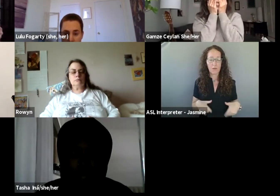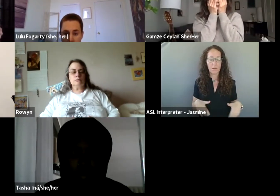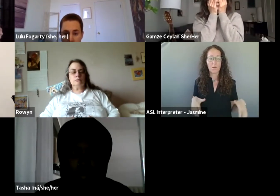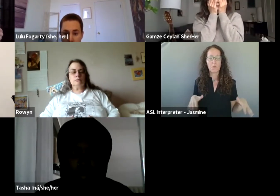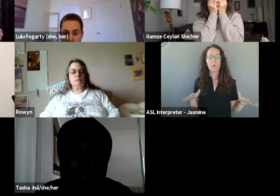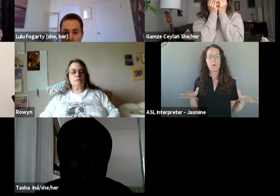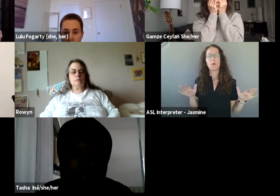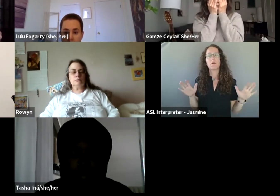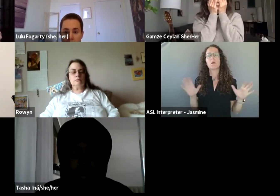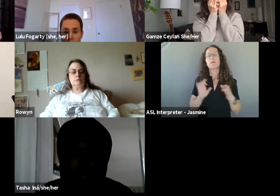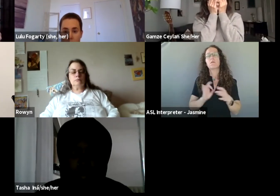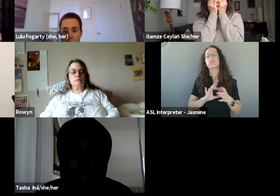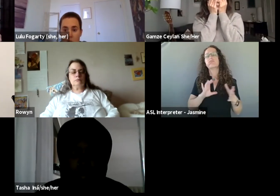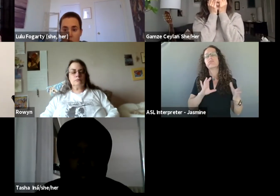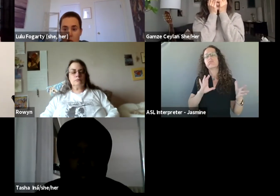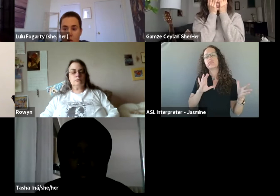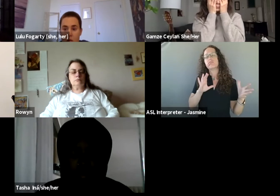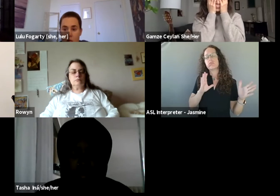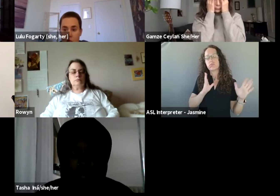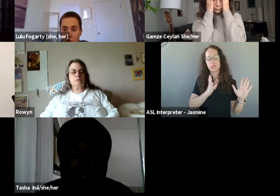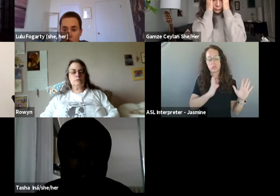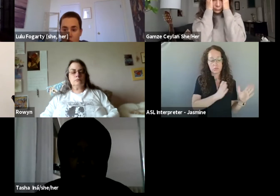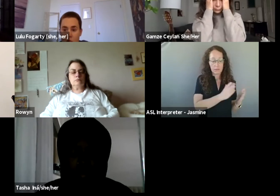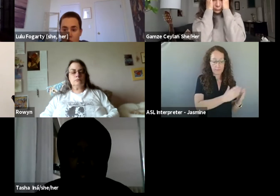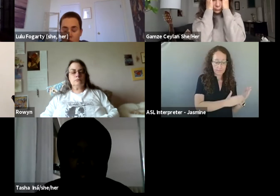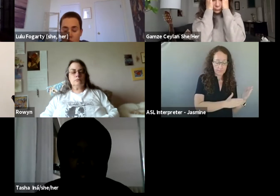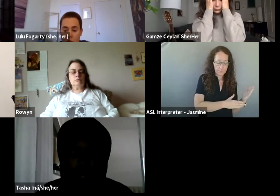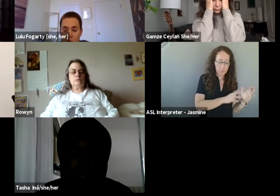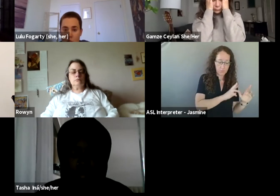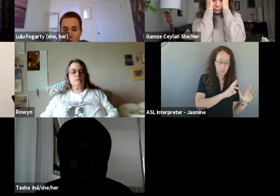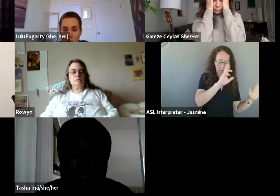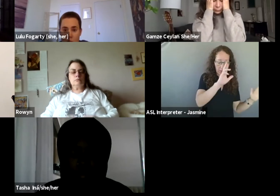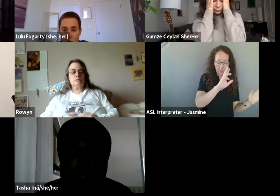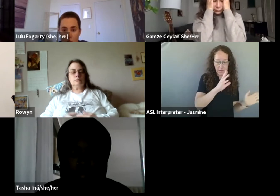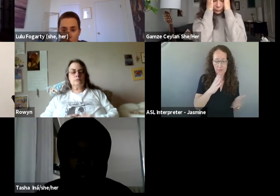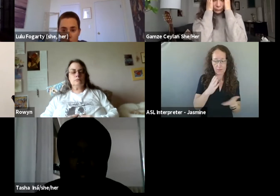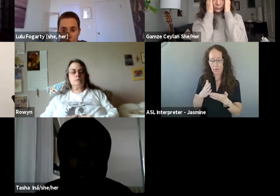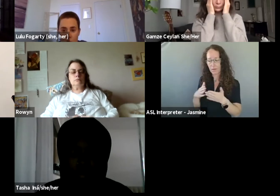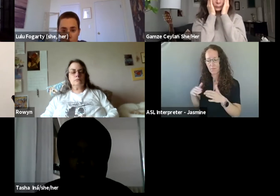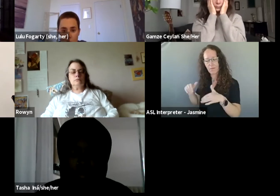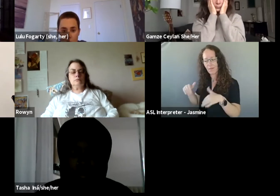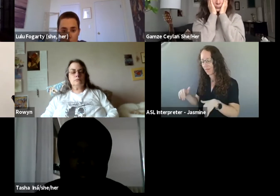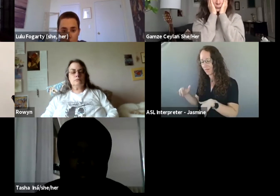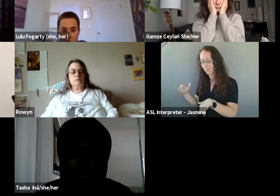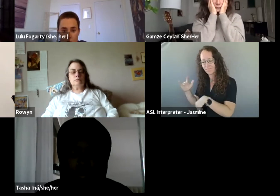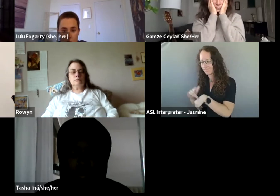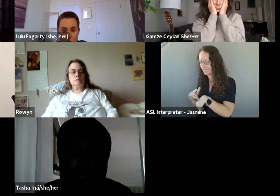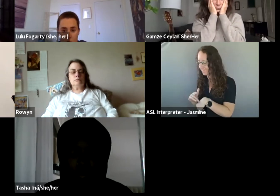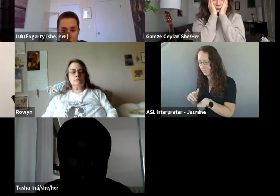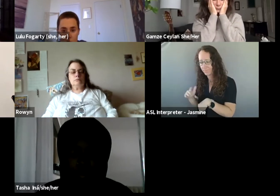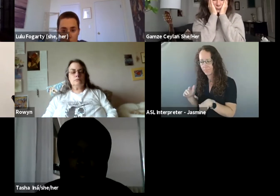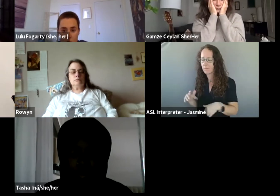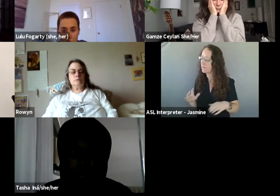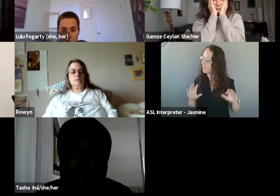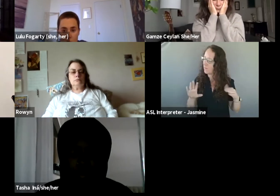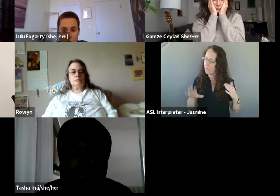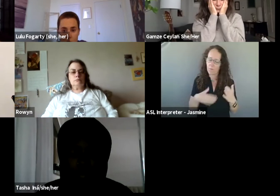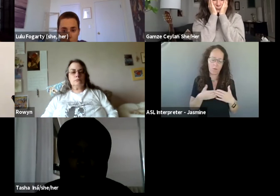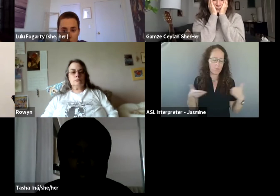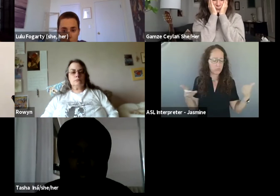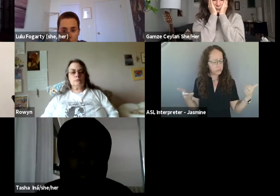yet. It's all welcome here. It's all perfect.